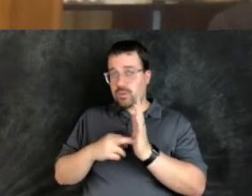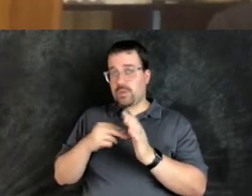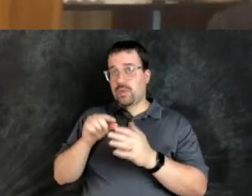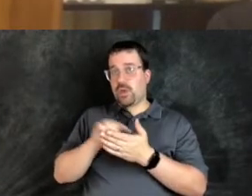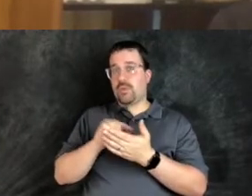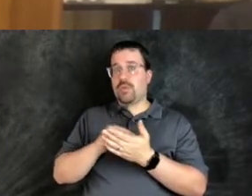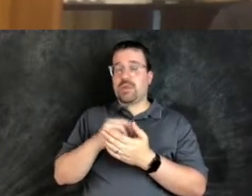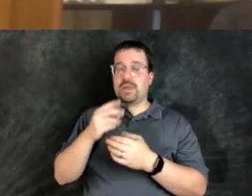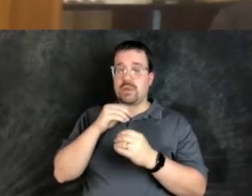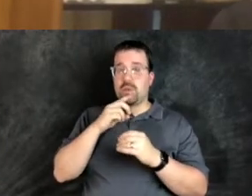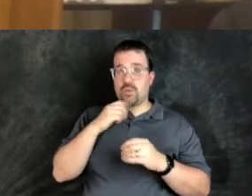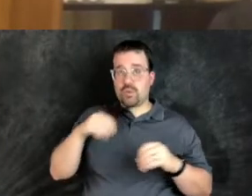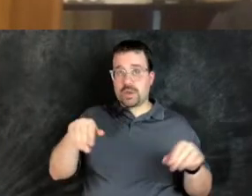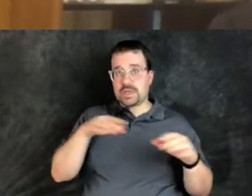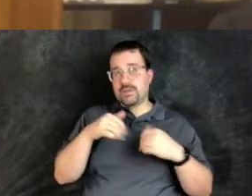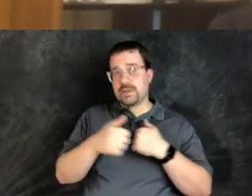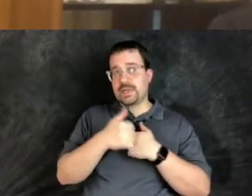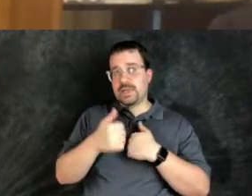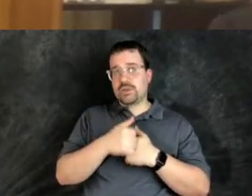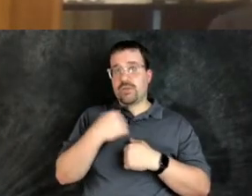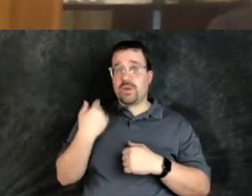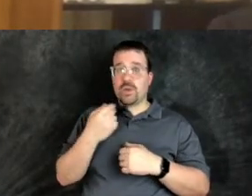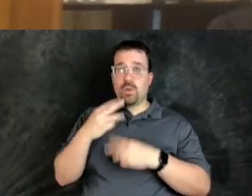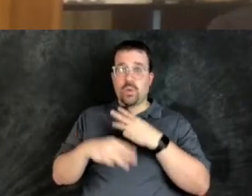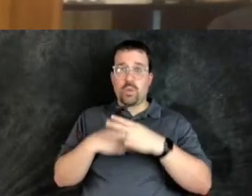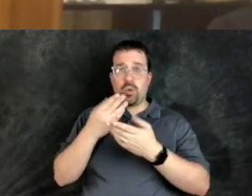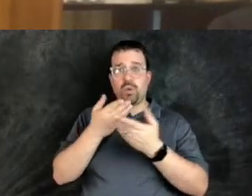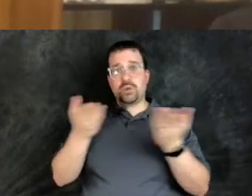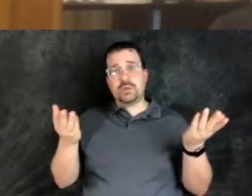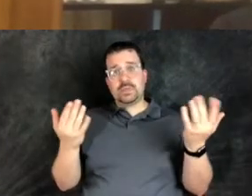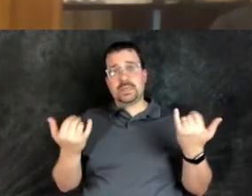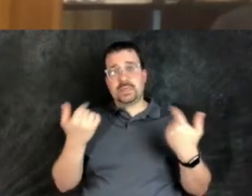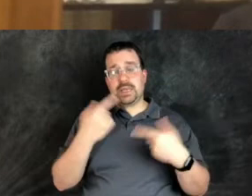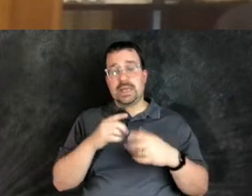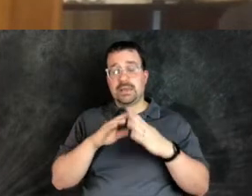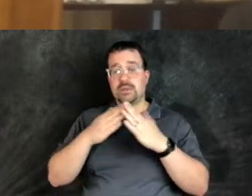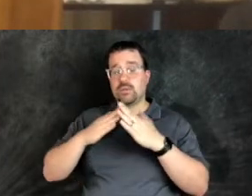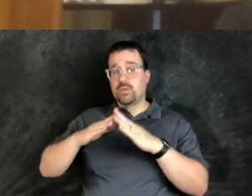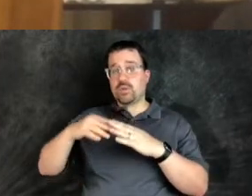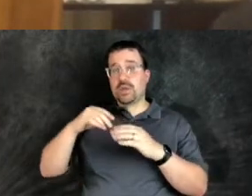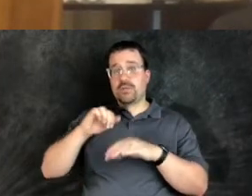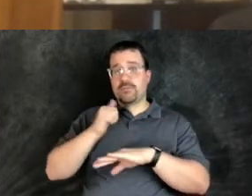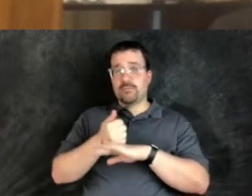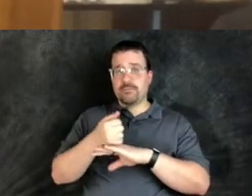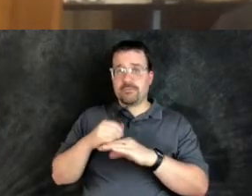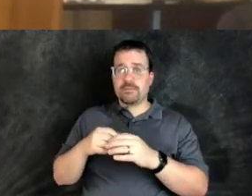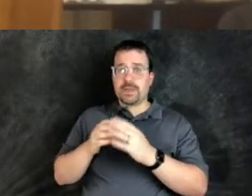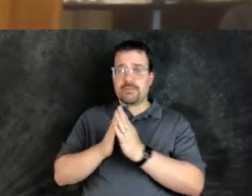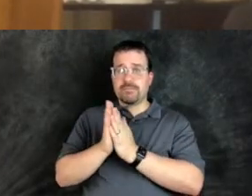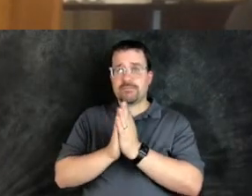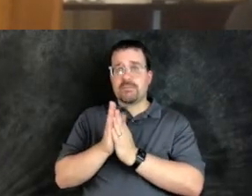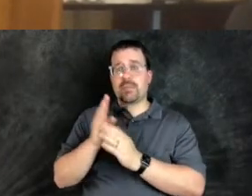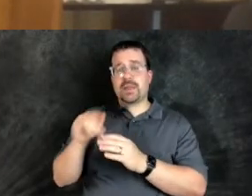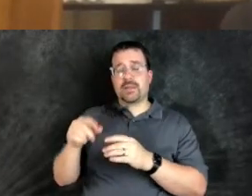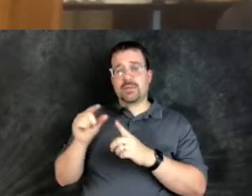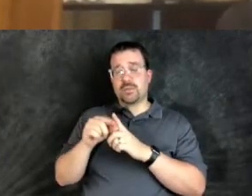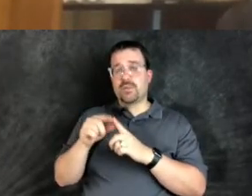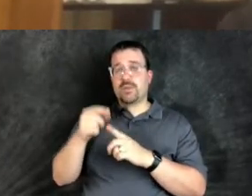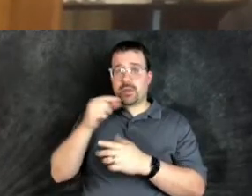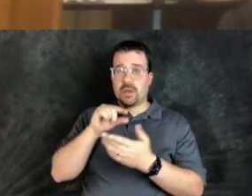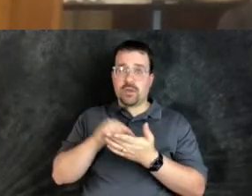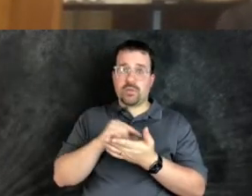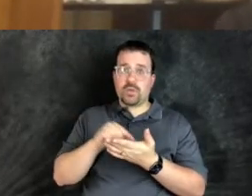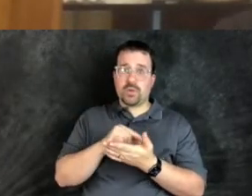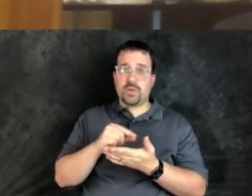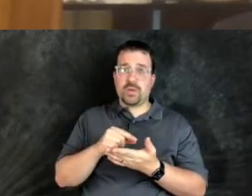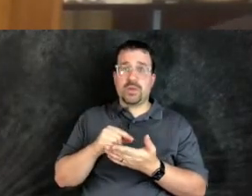danger of our world, as a community formed and driven by the terms of the gospel.